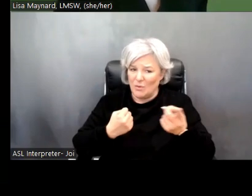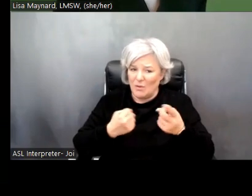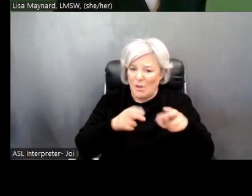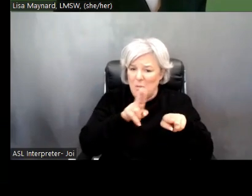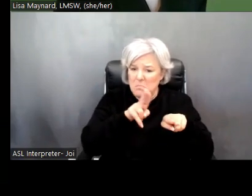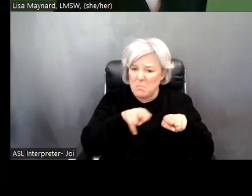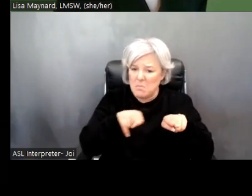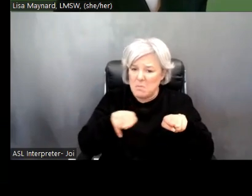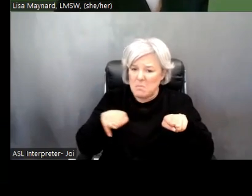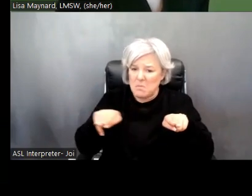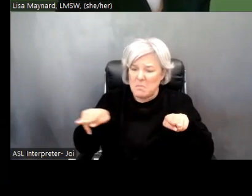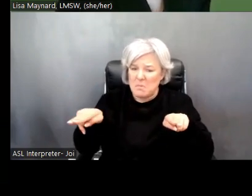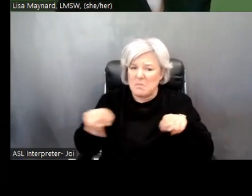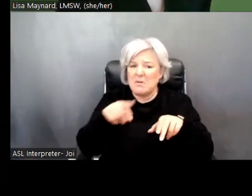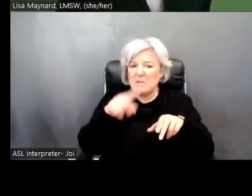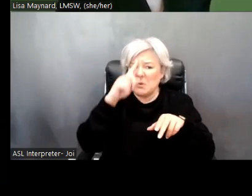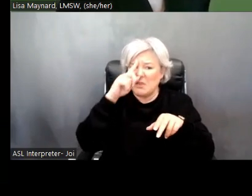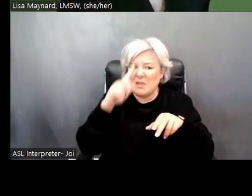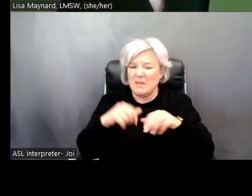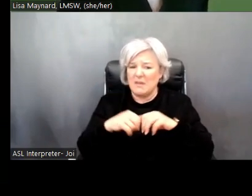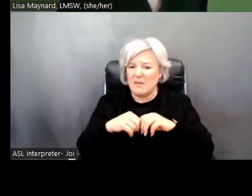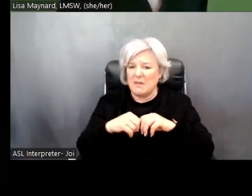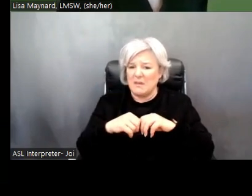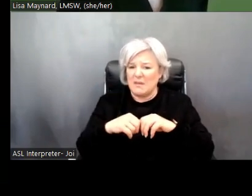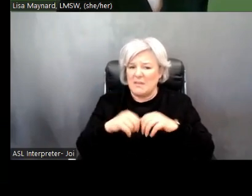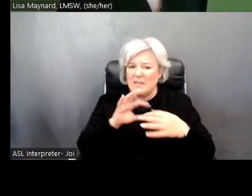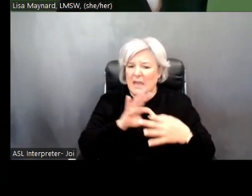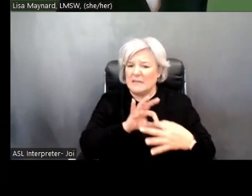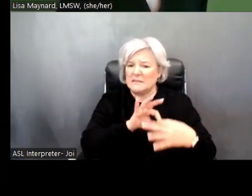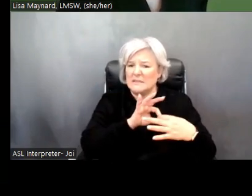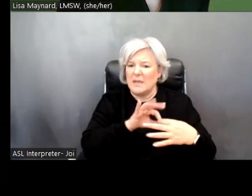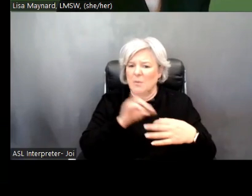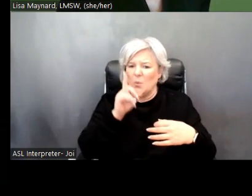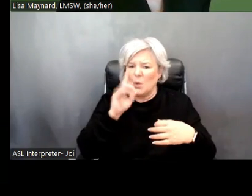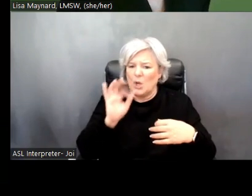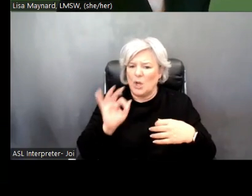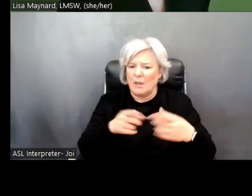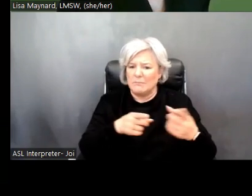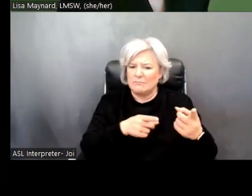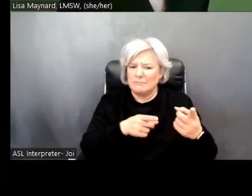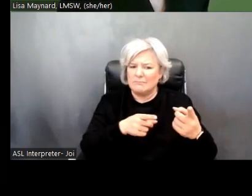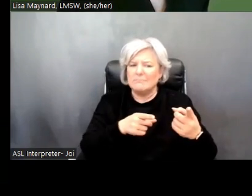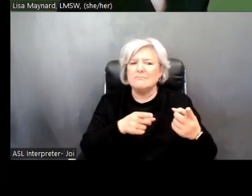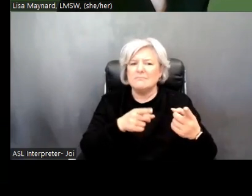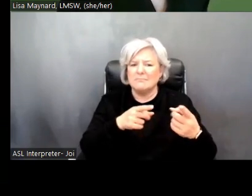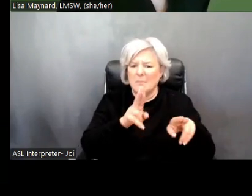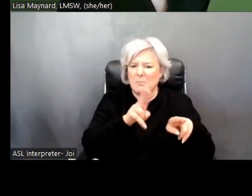the individual care is? What do you think the attachment work is going on here?